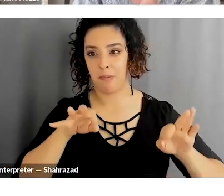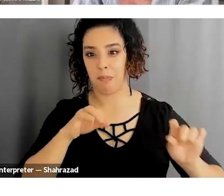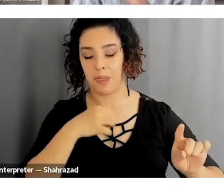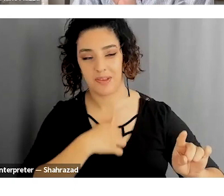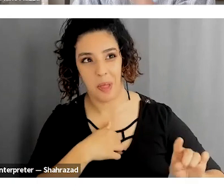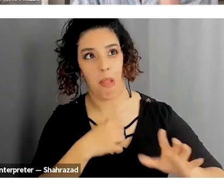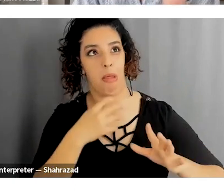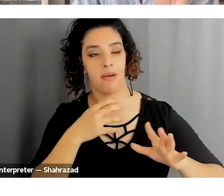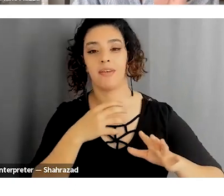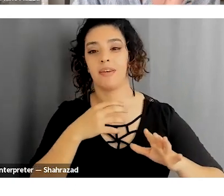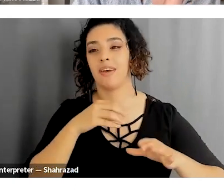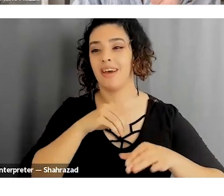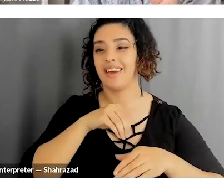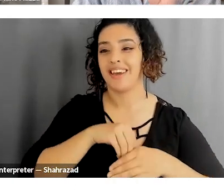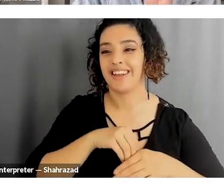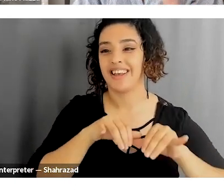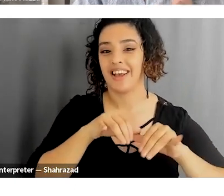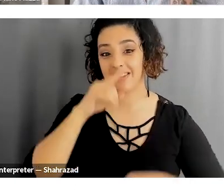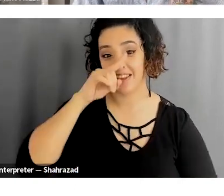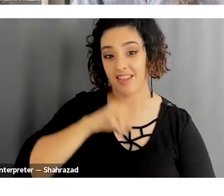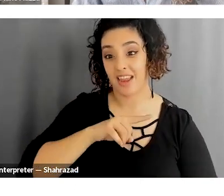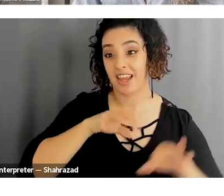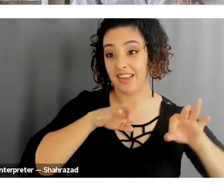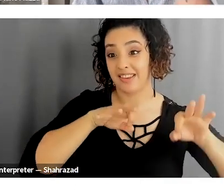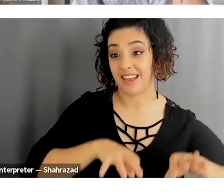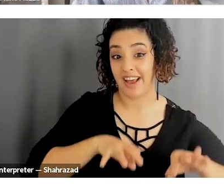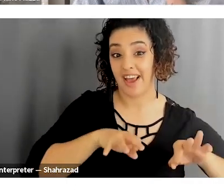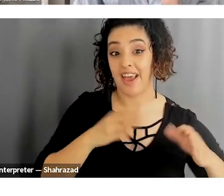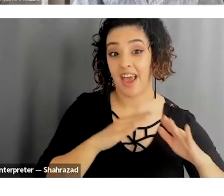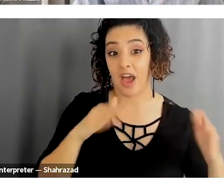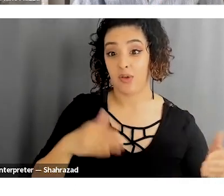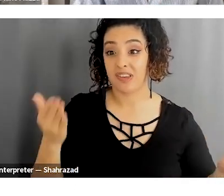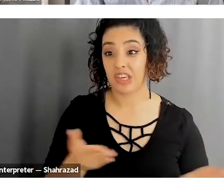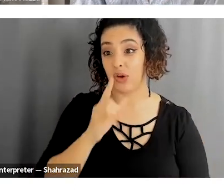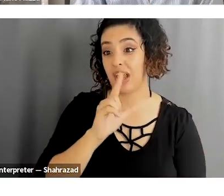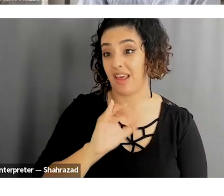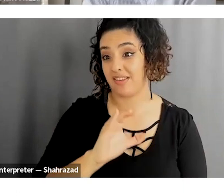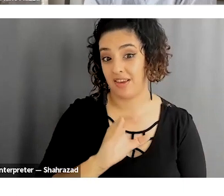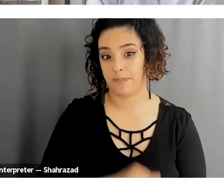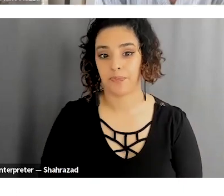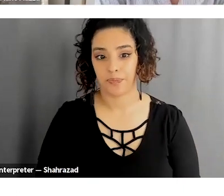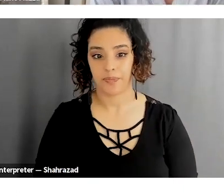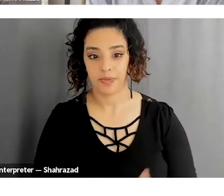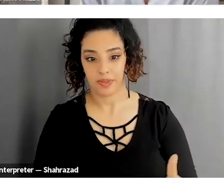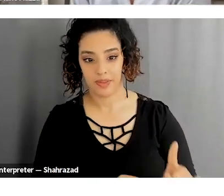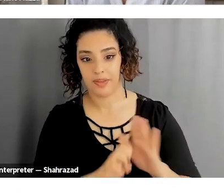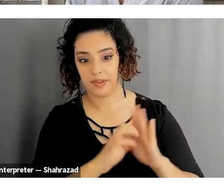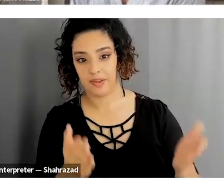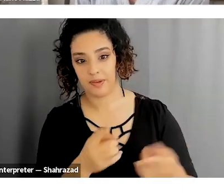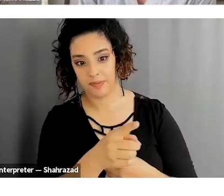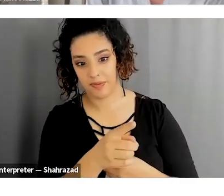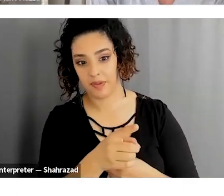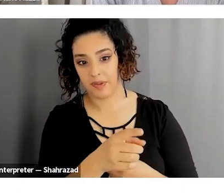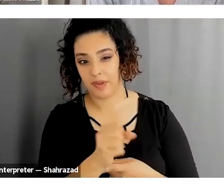a synthetic dye house here in Long Island City. So you can just see a little example. Sorry for the little Instagram logo. This